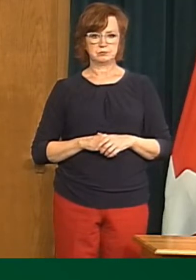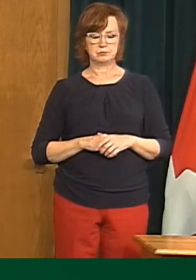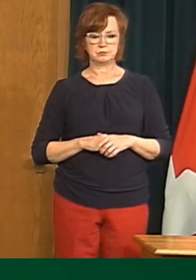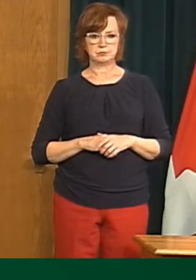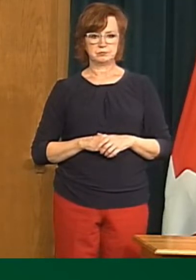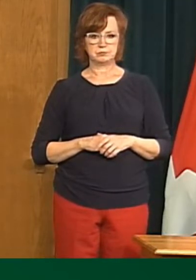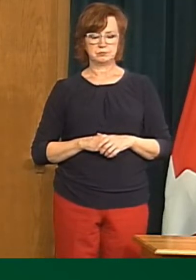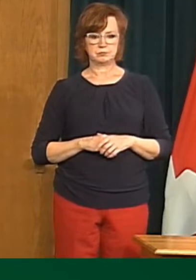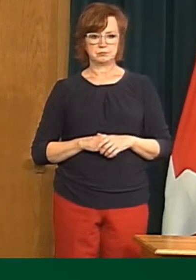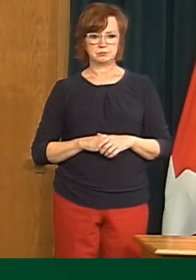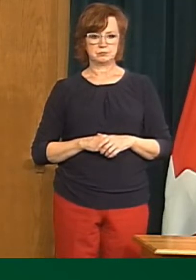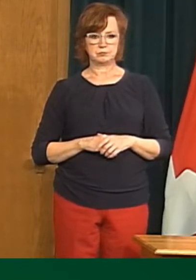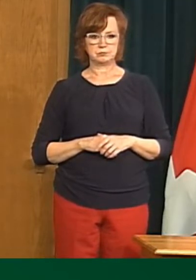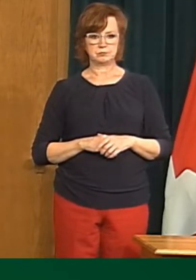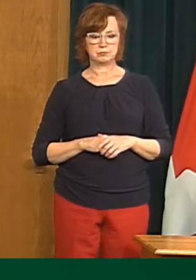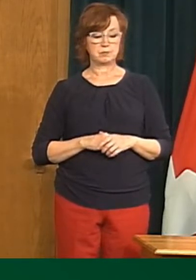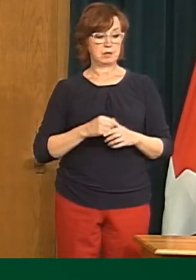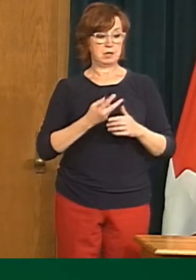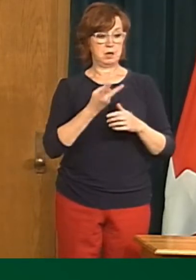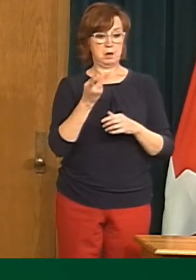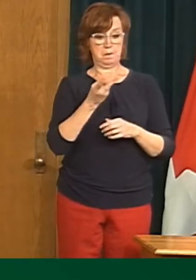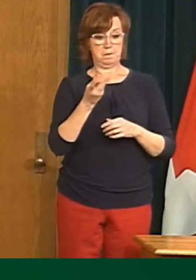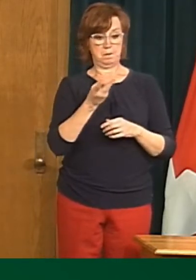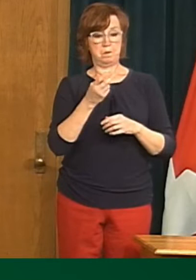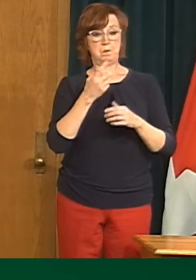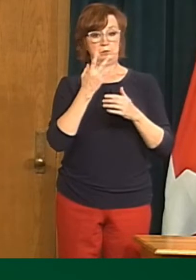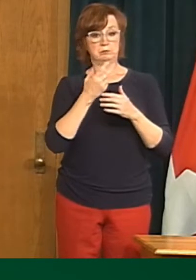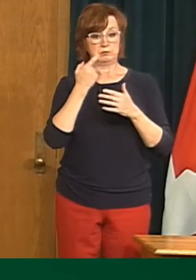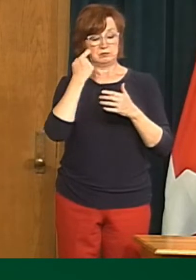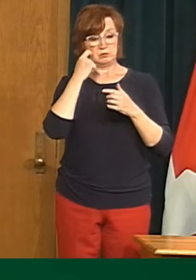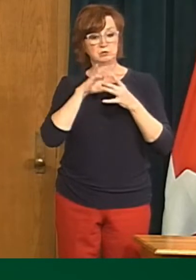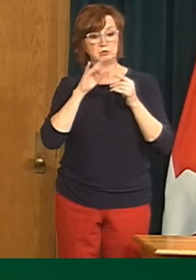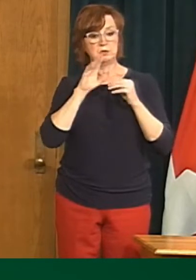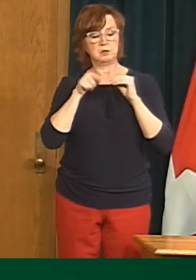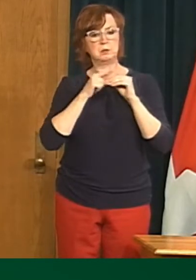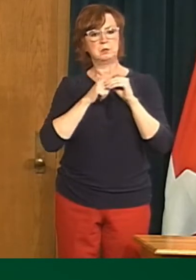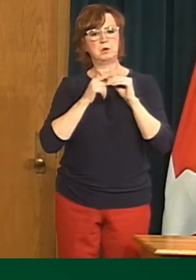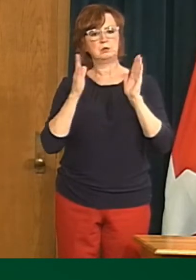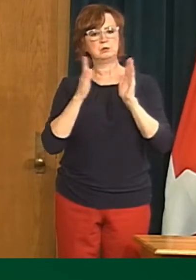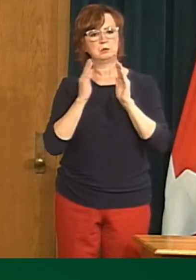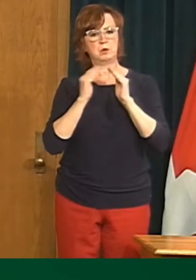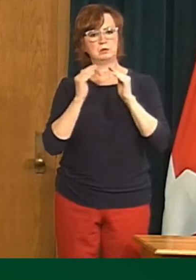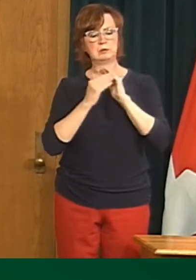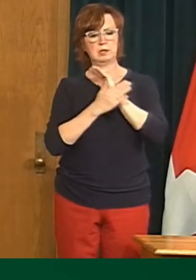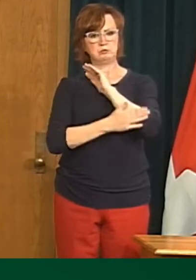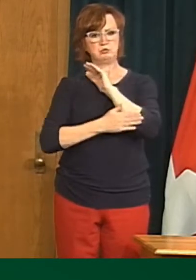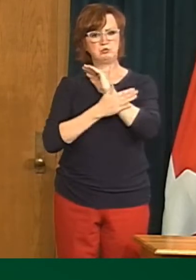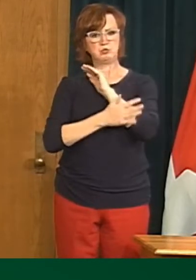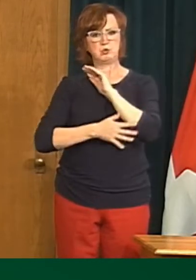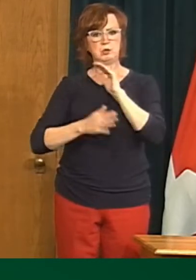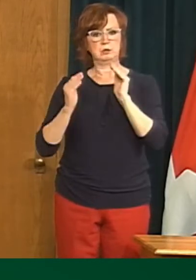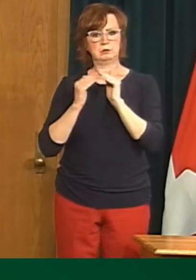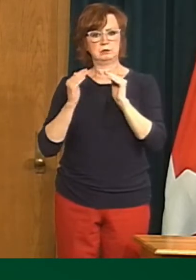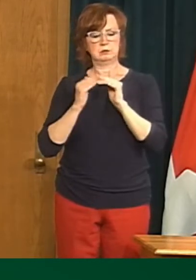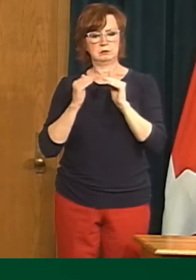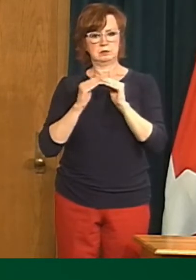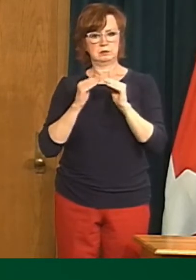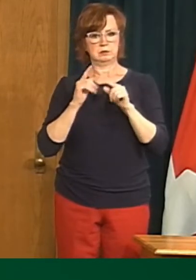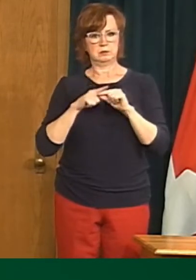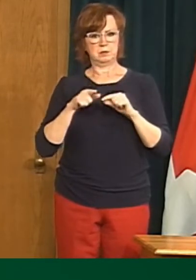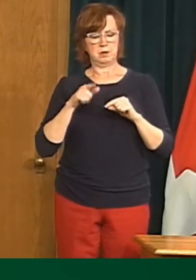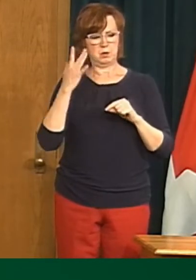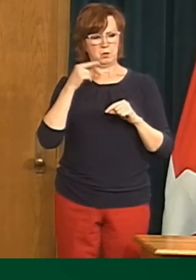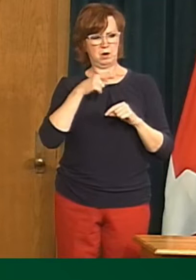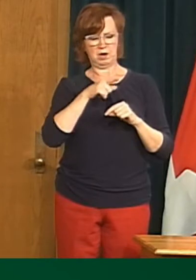their healthcare services be there as they required it. So given that, how did you not foresee how sensitive